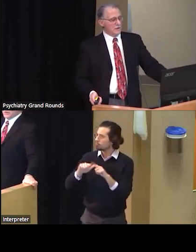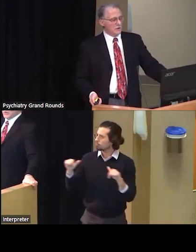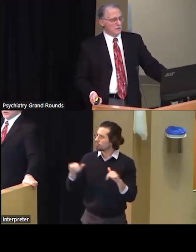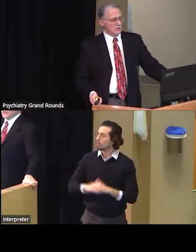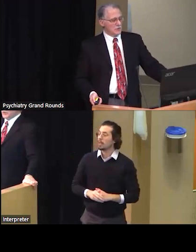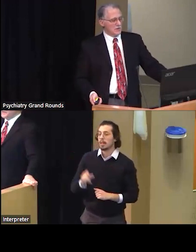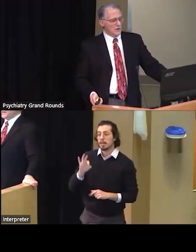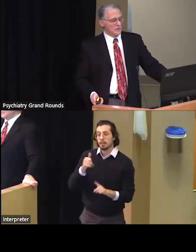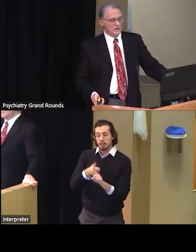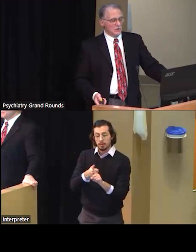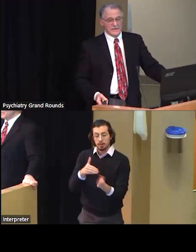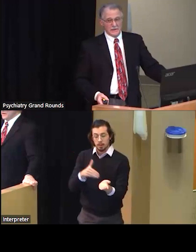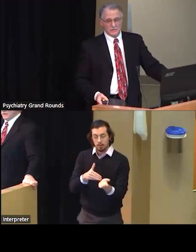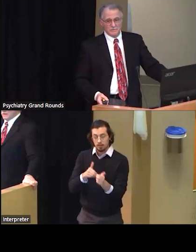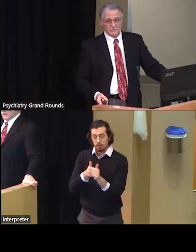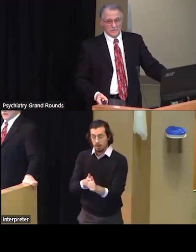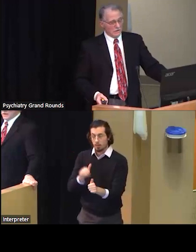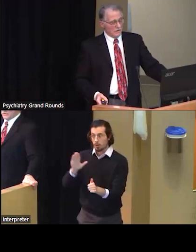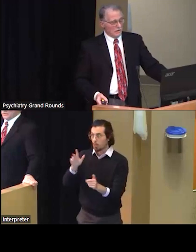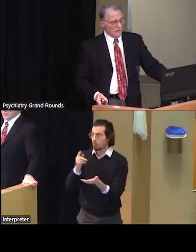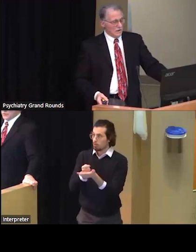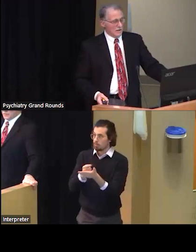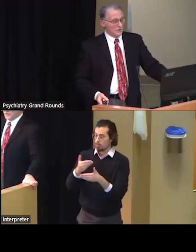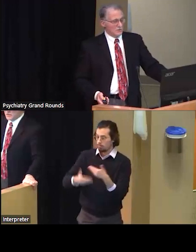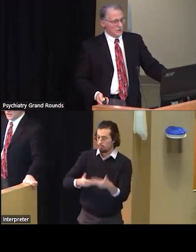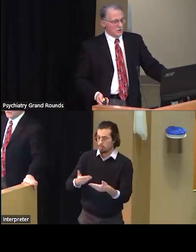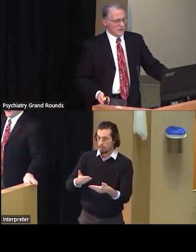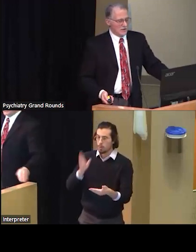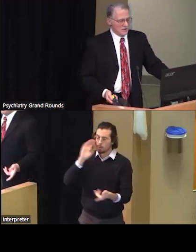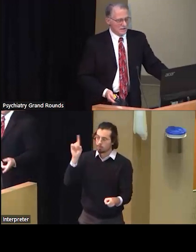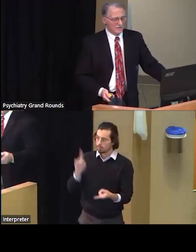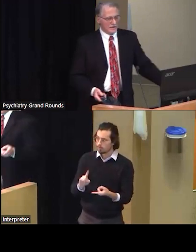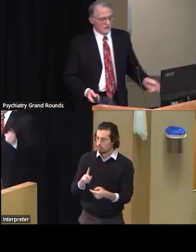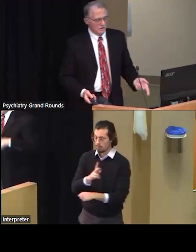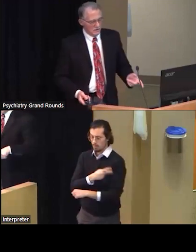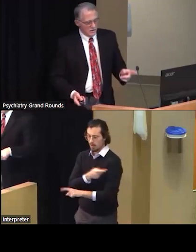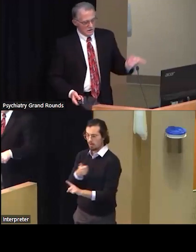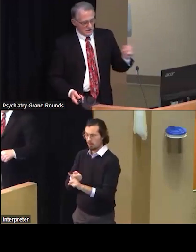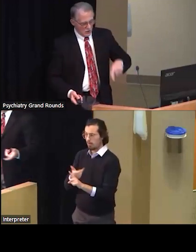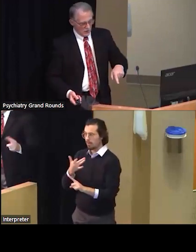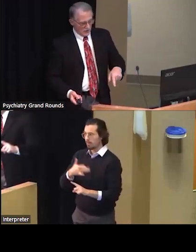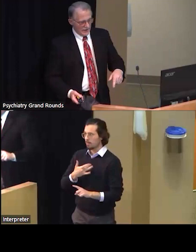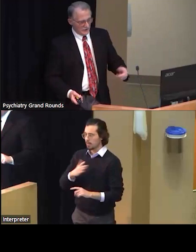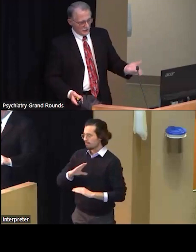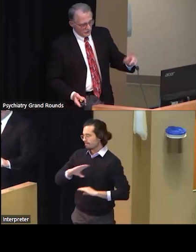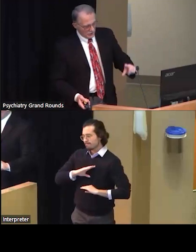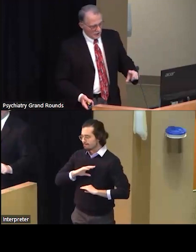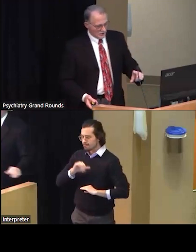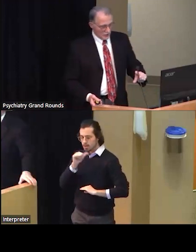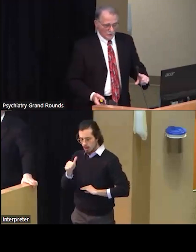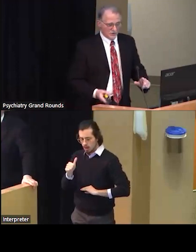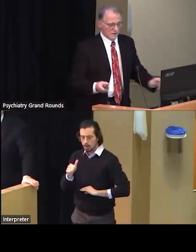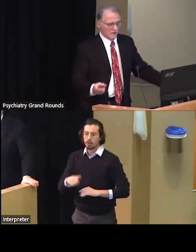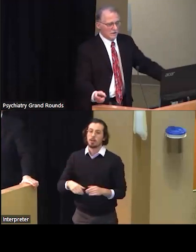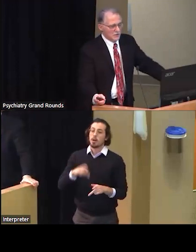following your treatment regimen goes down. There's reduced patient satisfaction, scores go down. Turnover